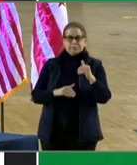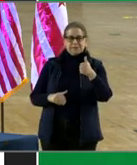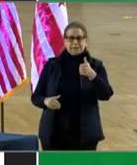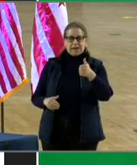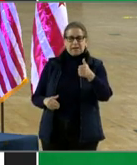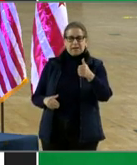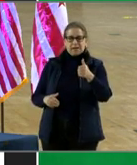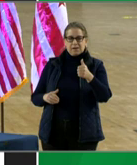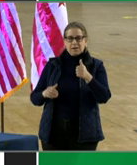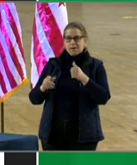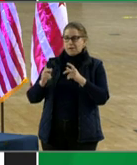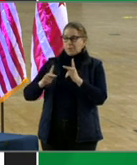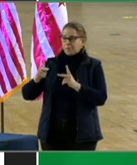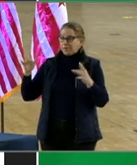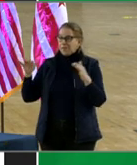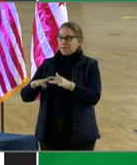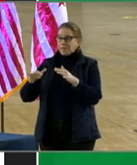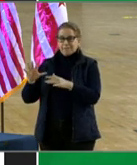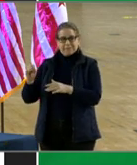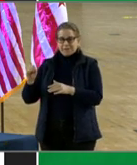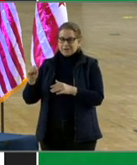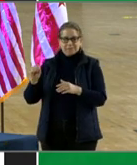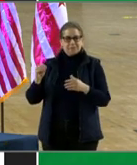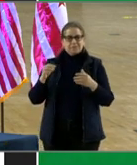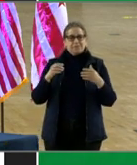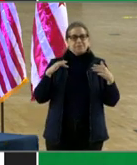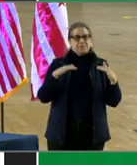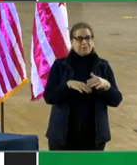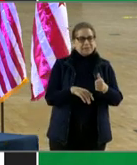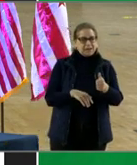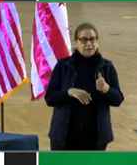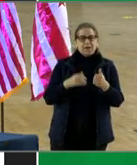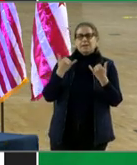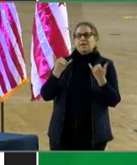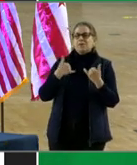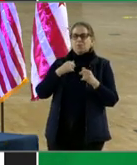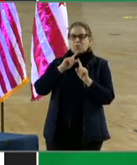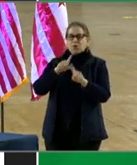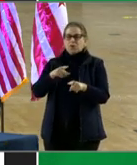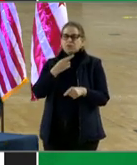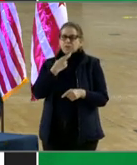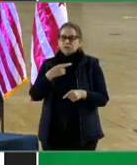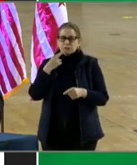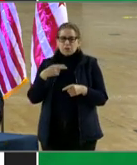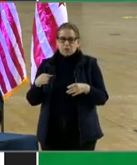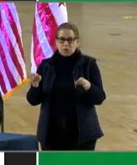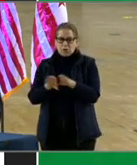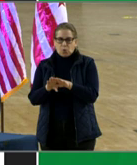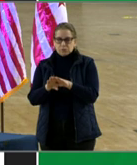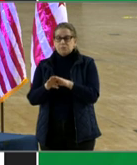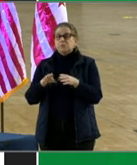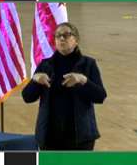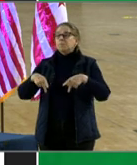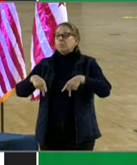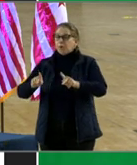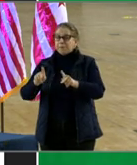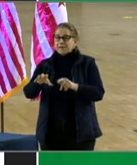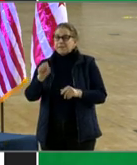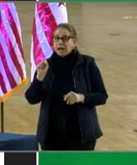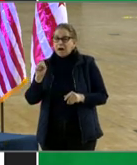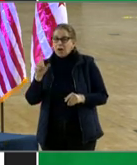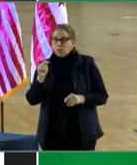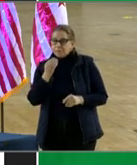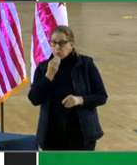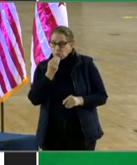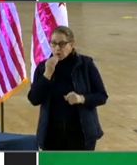and restaurants takeout only. So we prohibited dining in all DC restaurants. And on